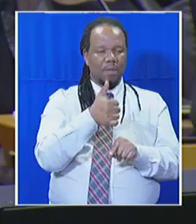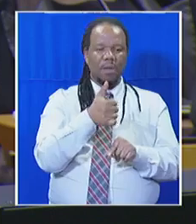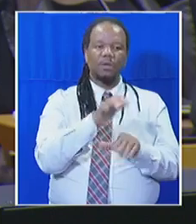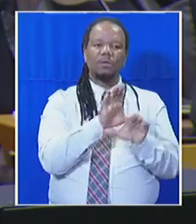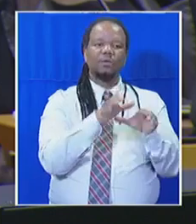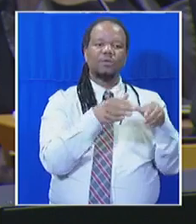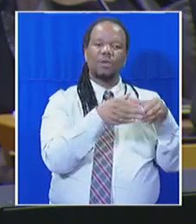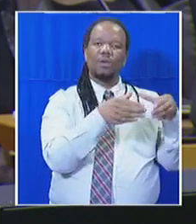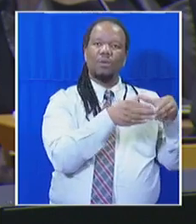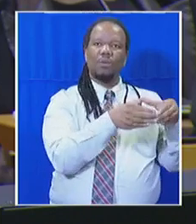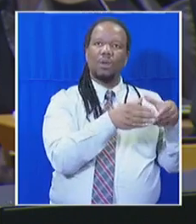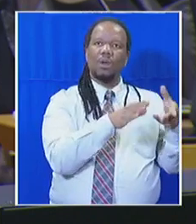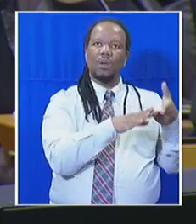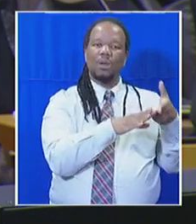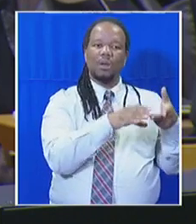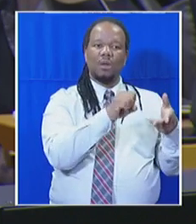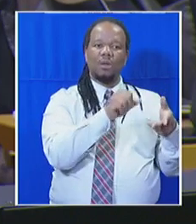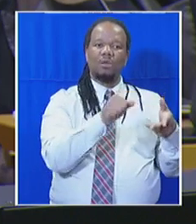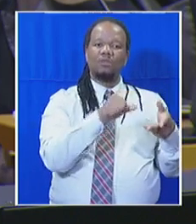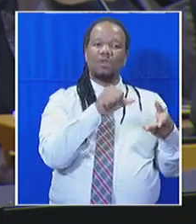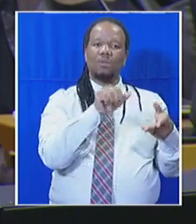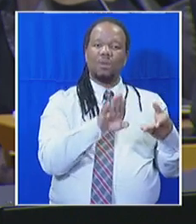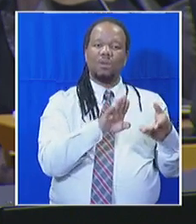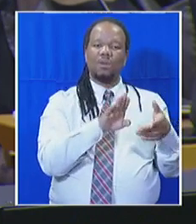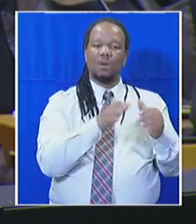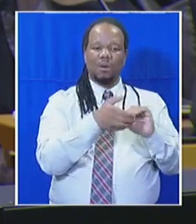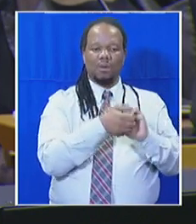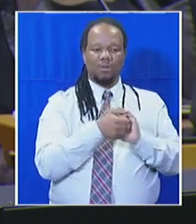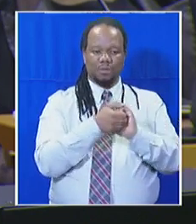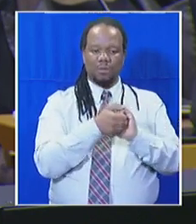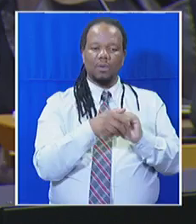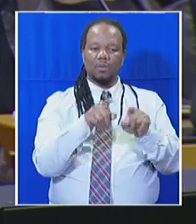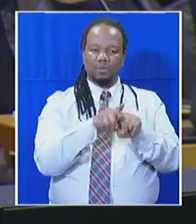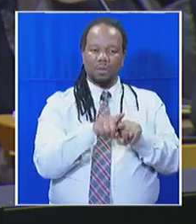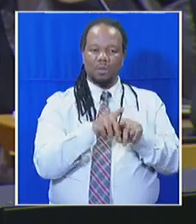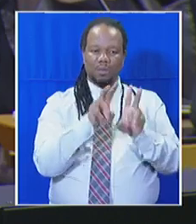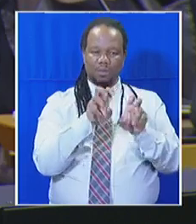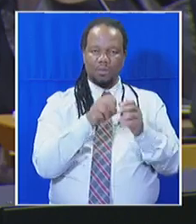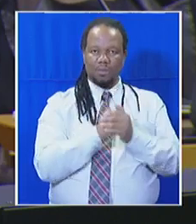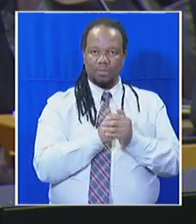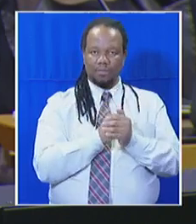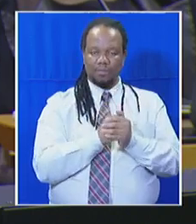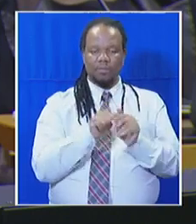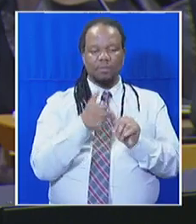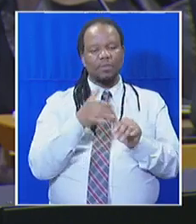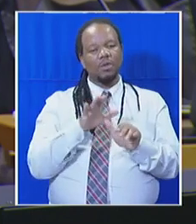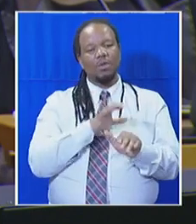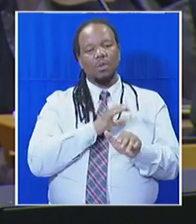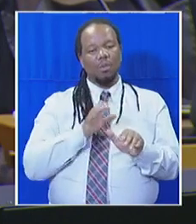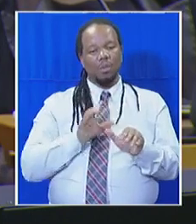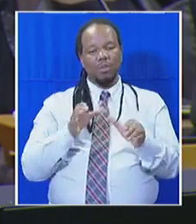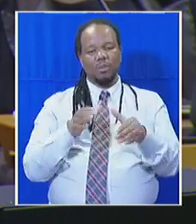including governing body associations, in relation to this particular aspect. The Commission has been extremely